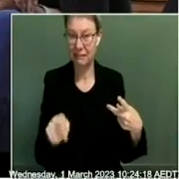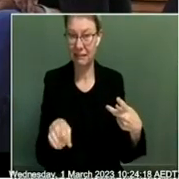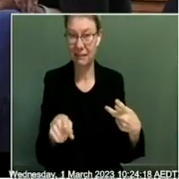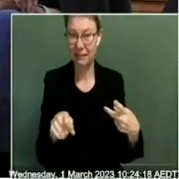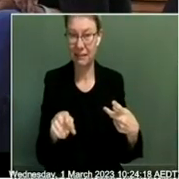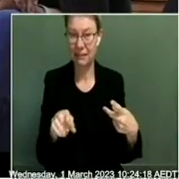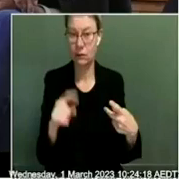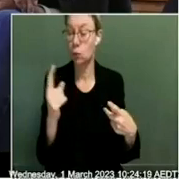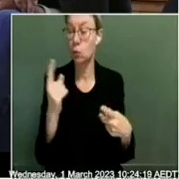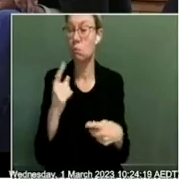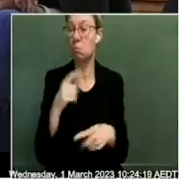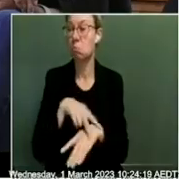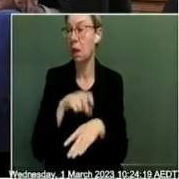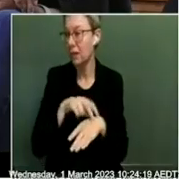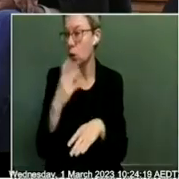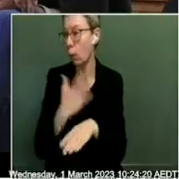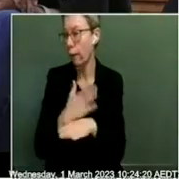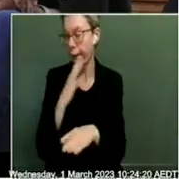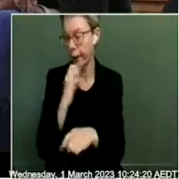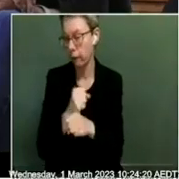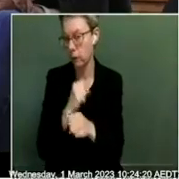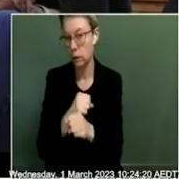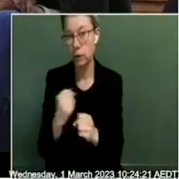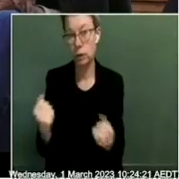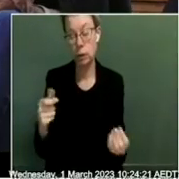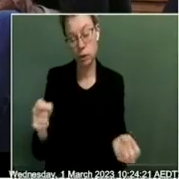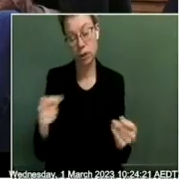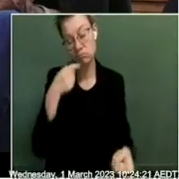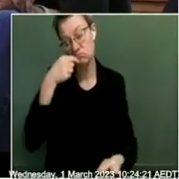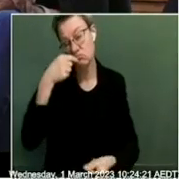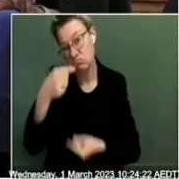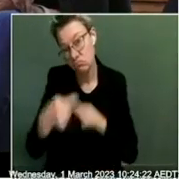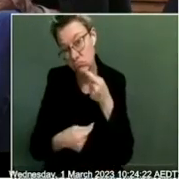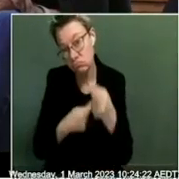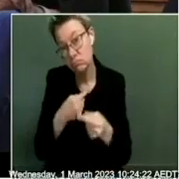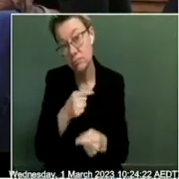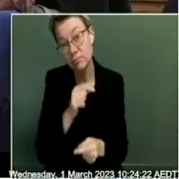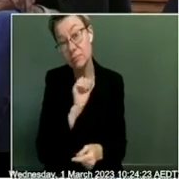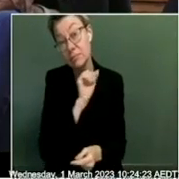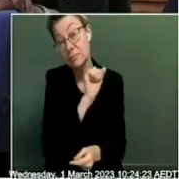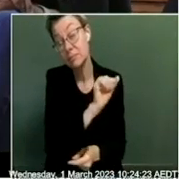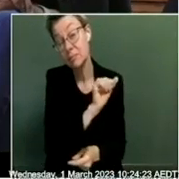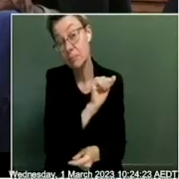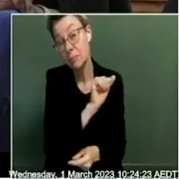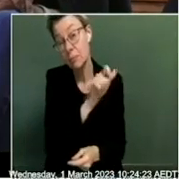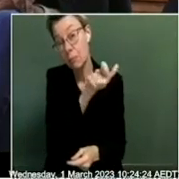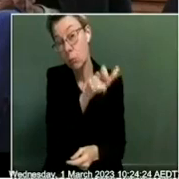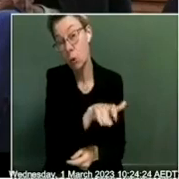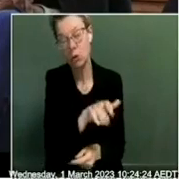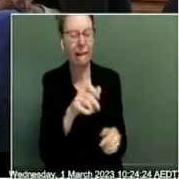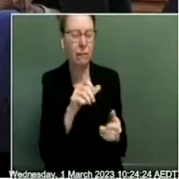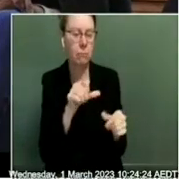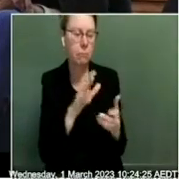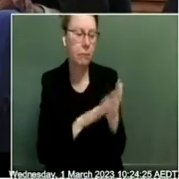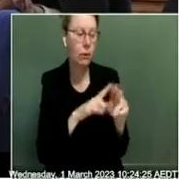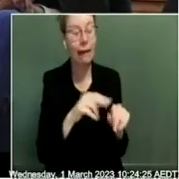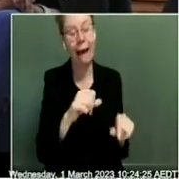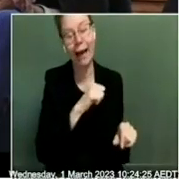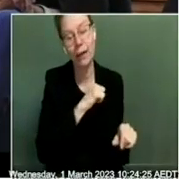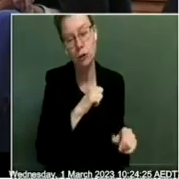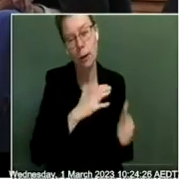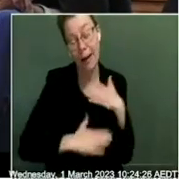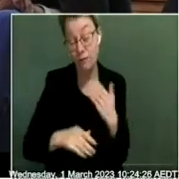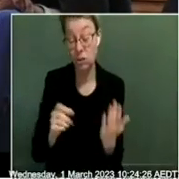were, to describe the attitude and the behaviour of the parents. So all these lies that are written on that form. So